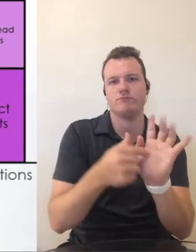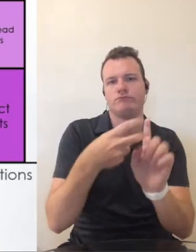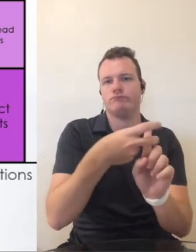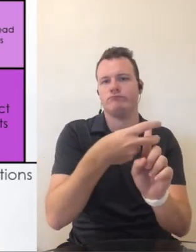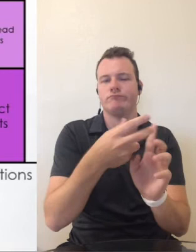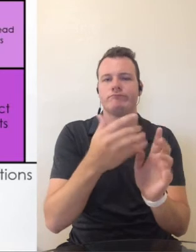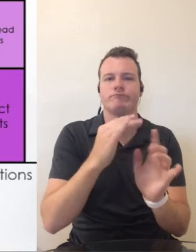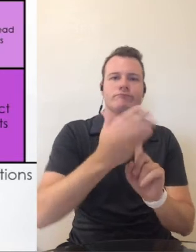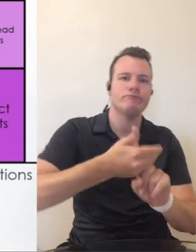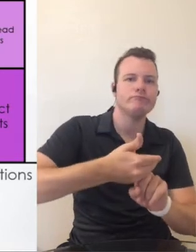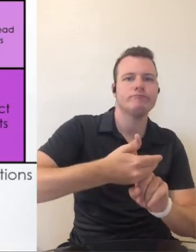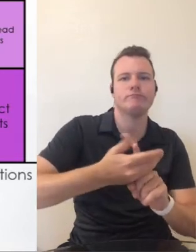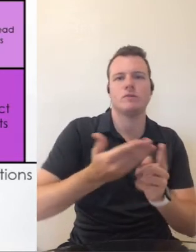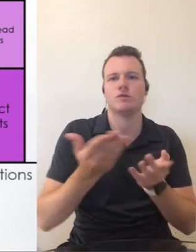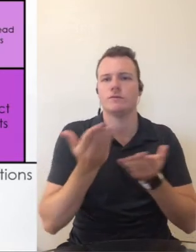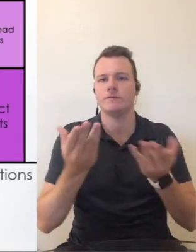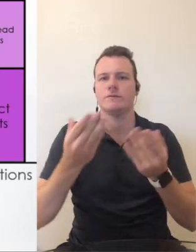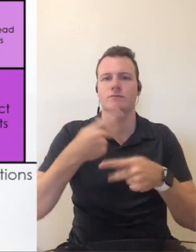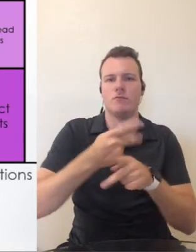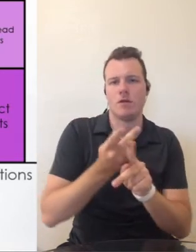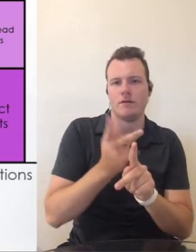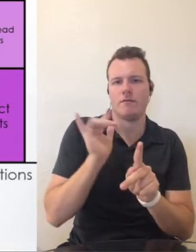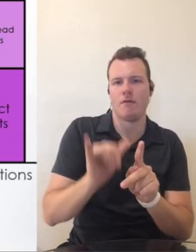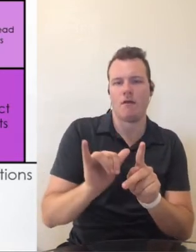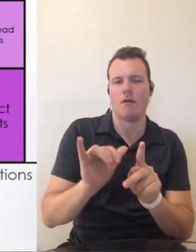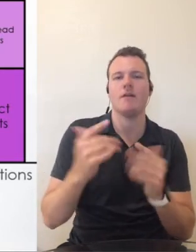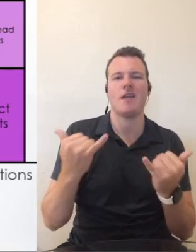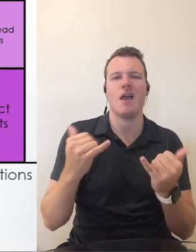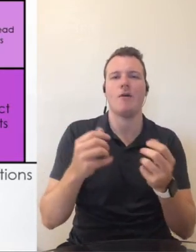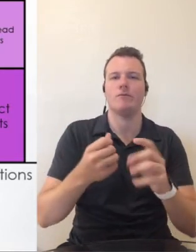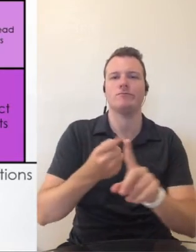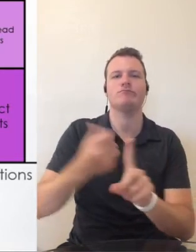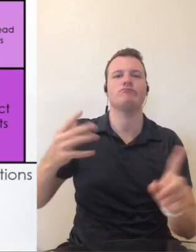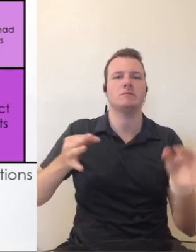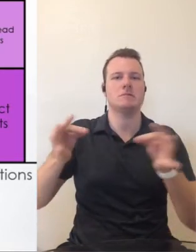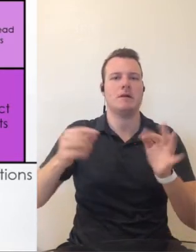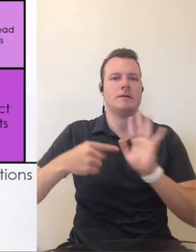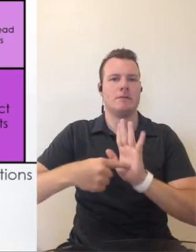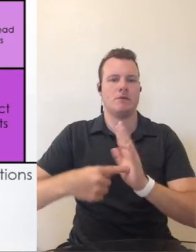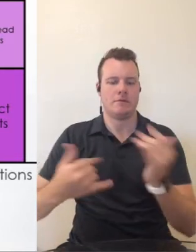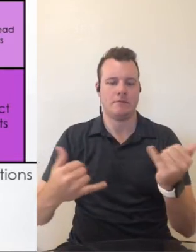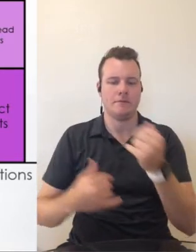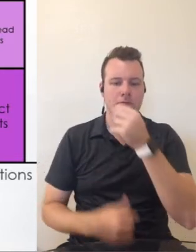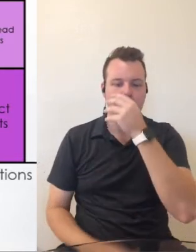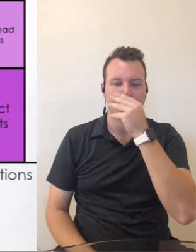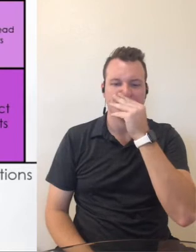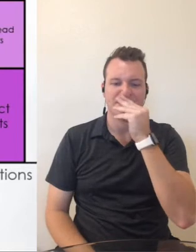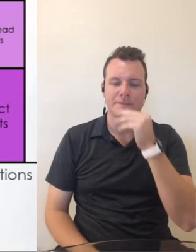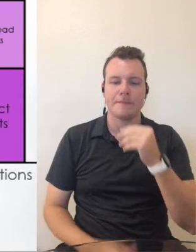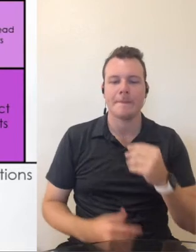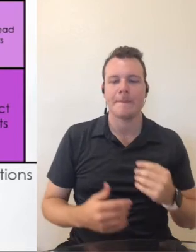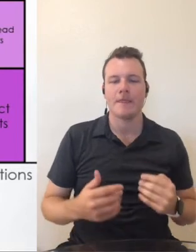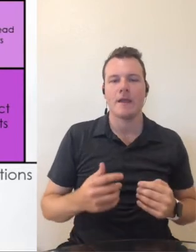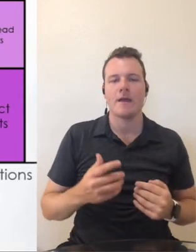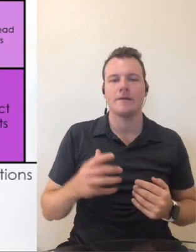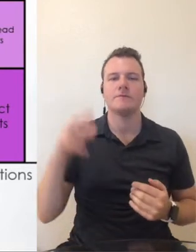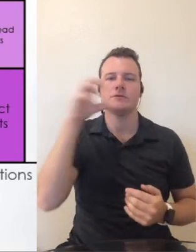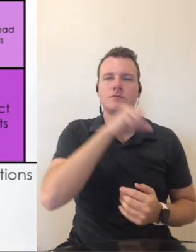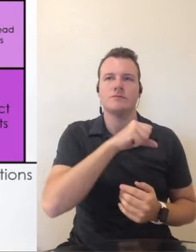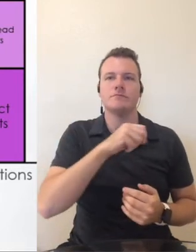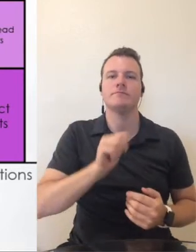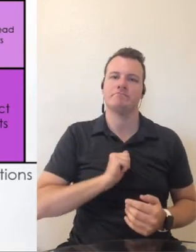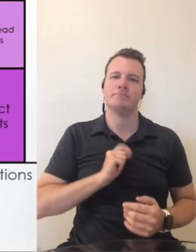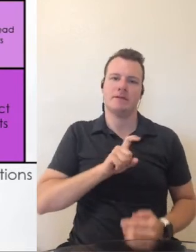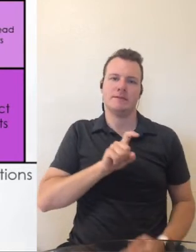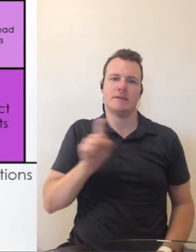with the services and the products that you provide. So I can give you an example of this. Let's assume that we decide that, and I'm from